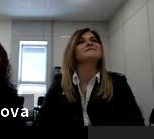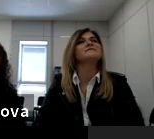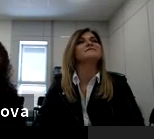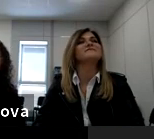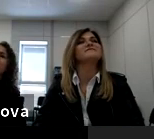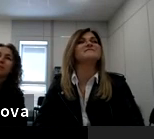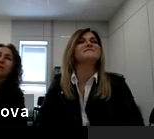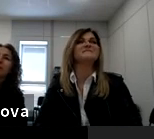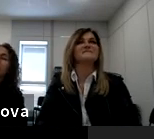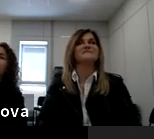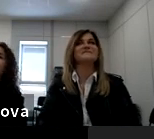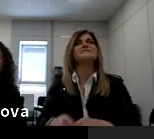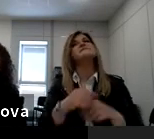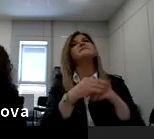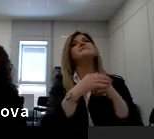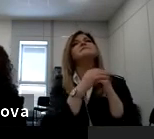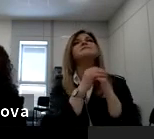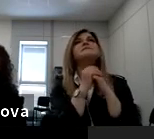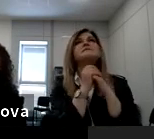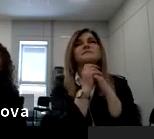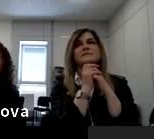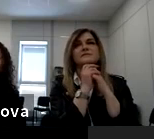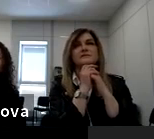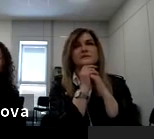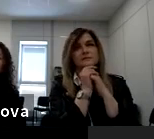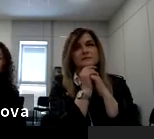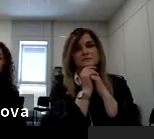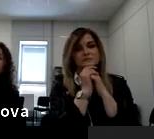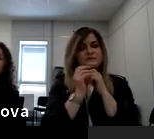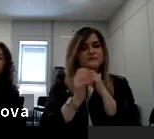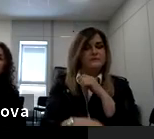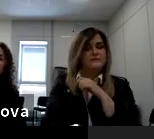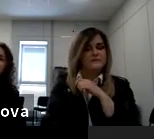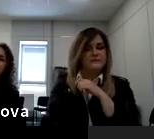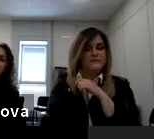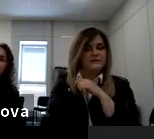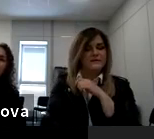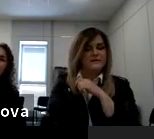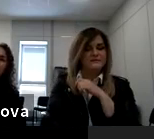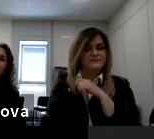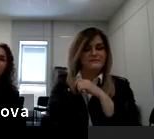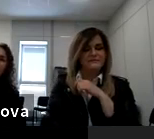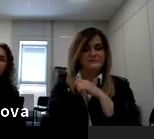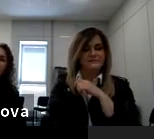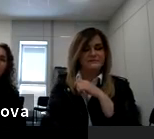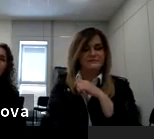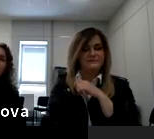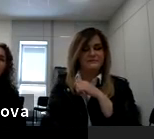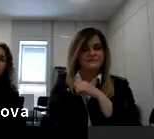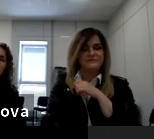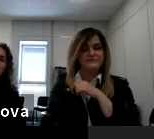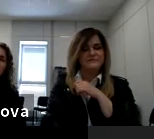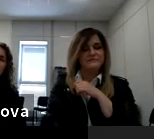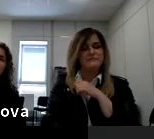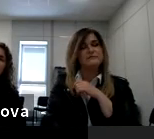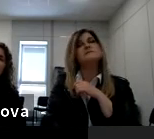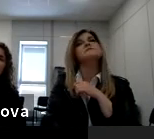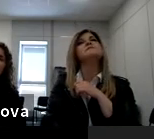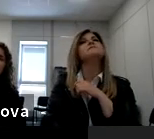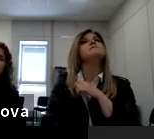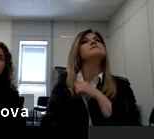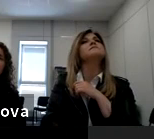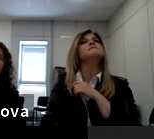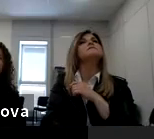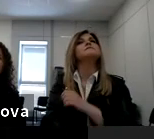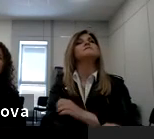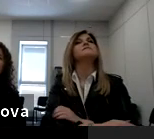Here is the example of application of this luminaires. It is sort of marking lighting. You can see